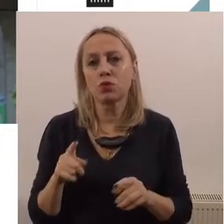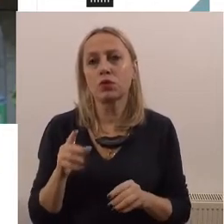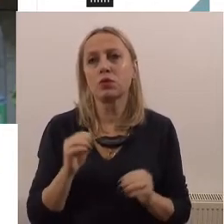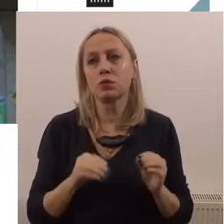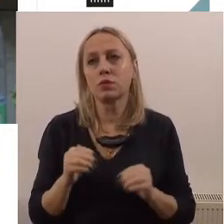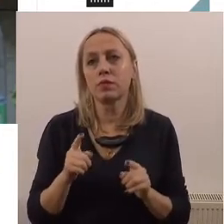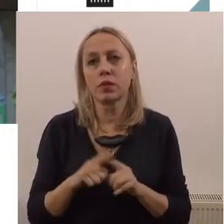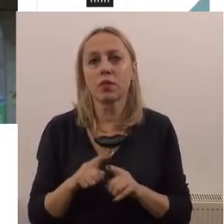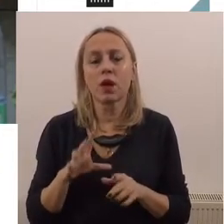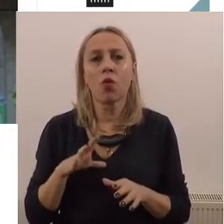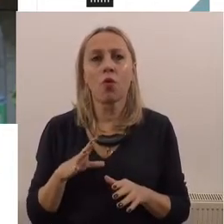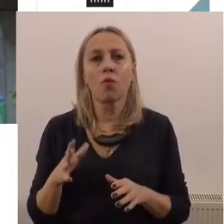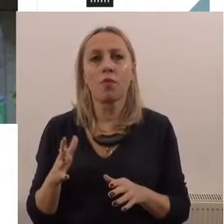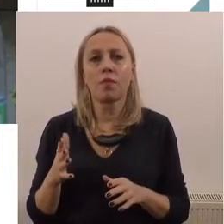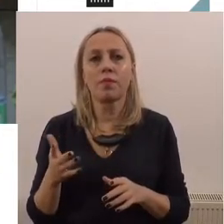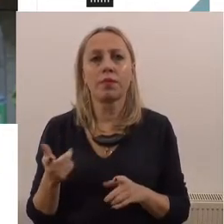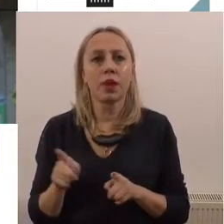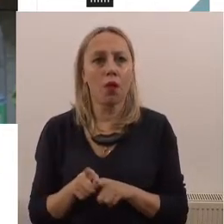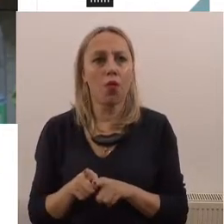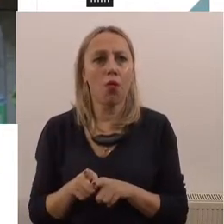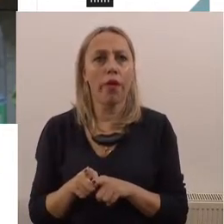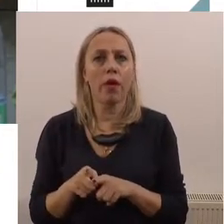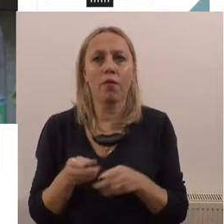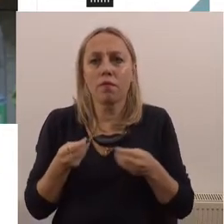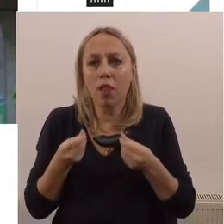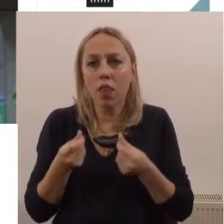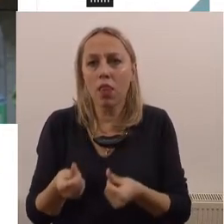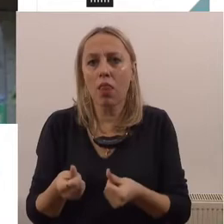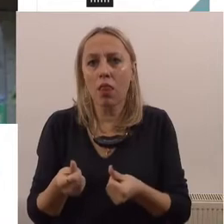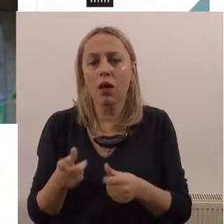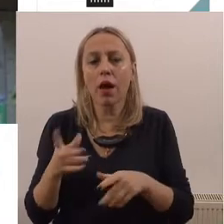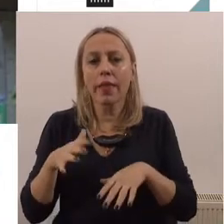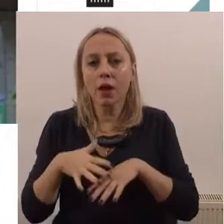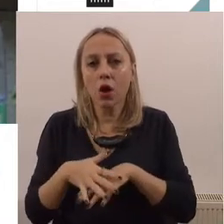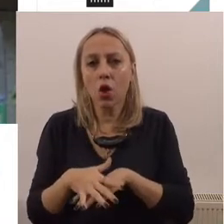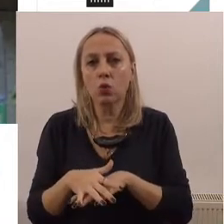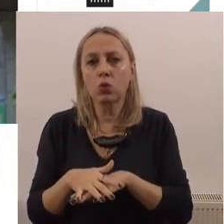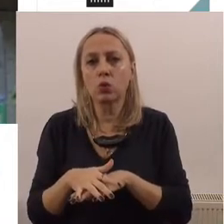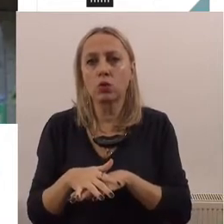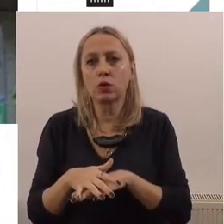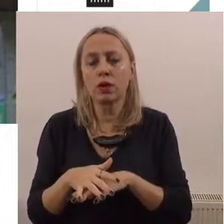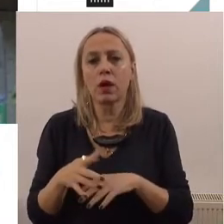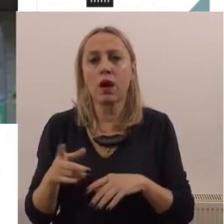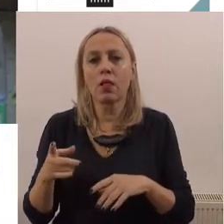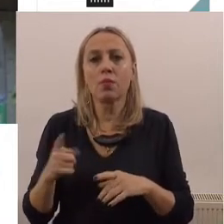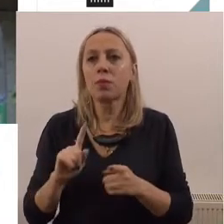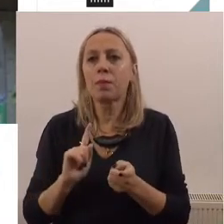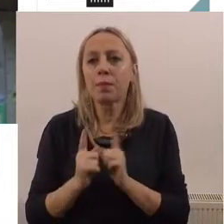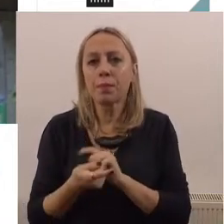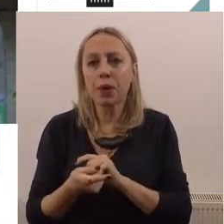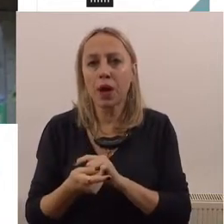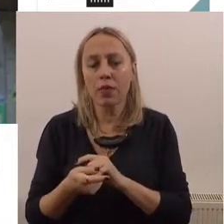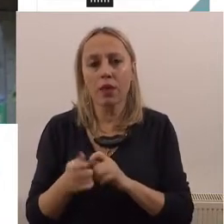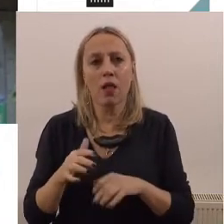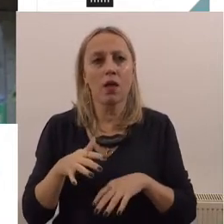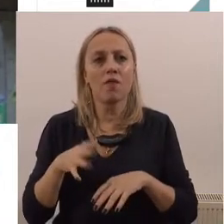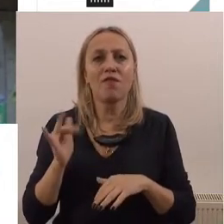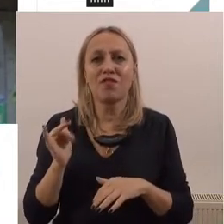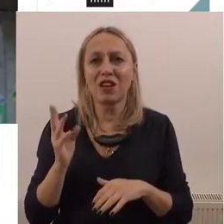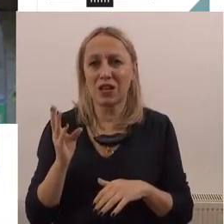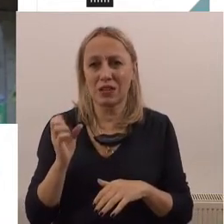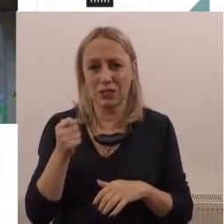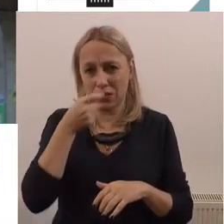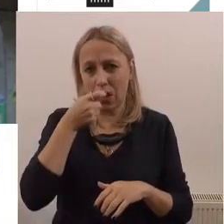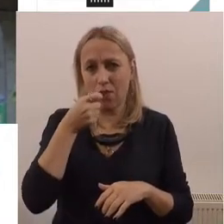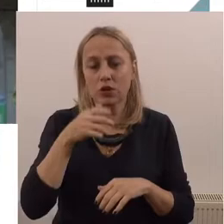So the initiatives of the museum started a kind of a wave, a process that increased the level